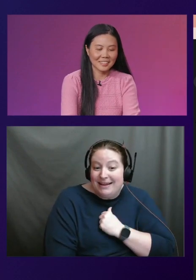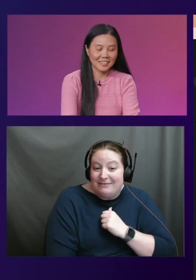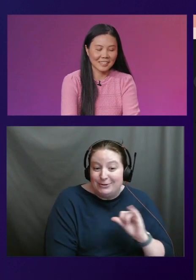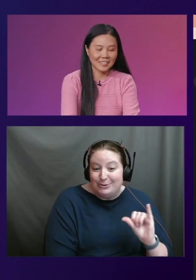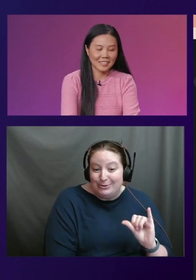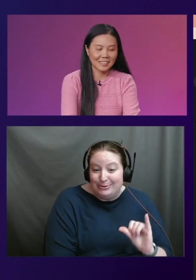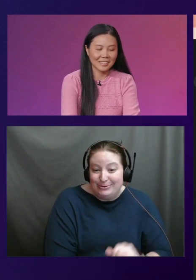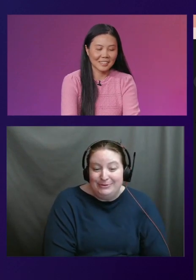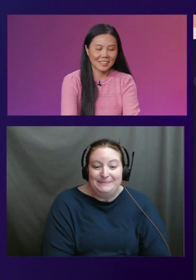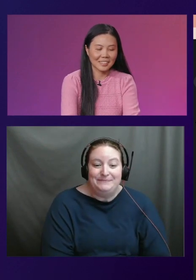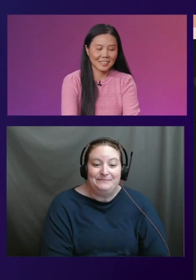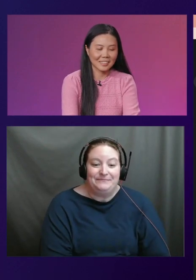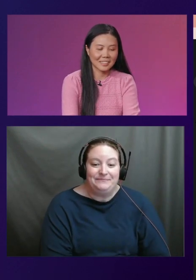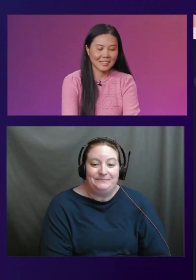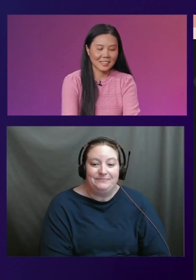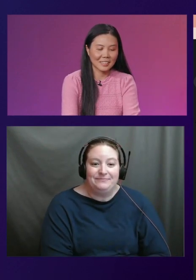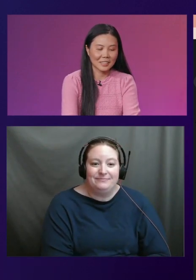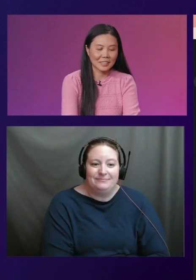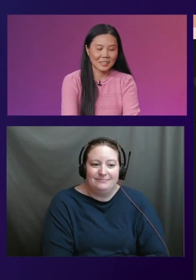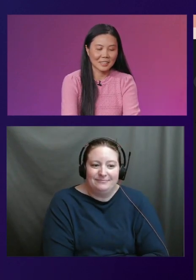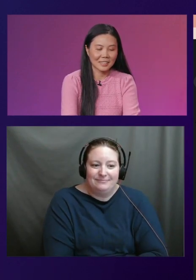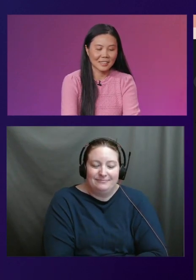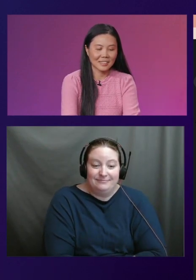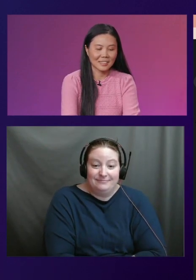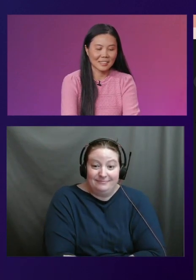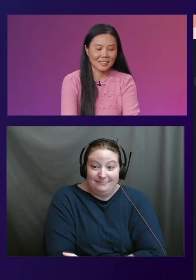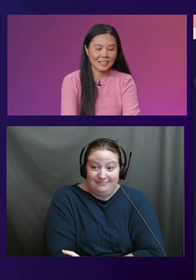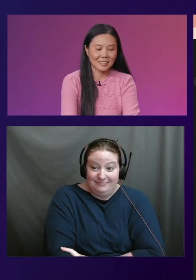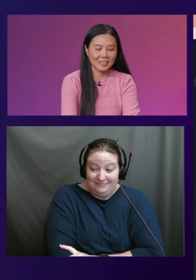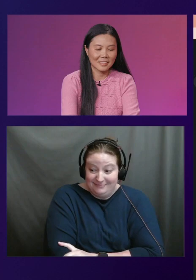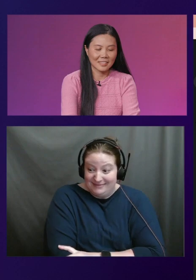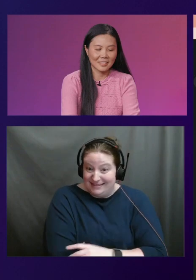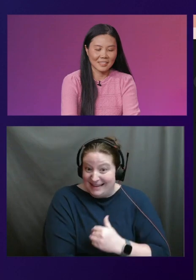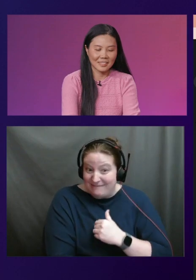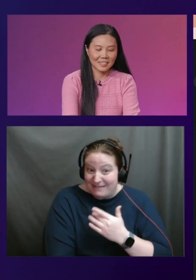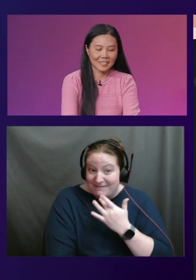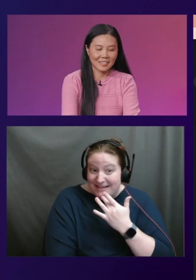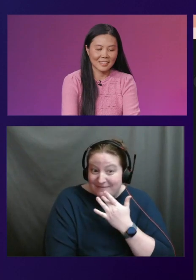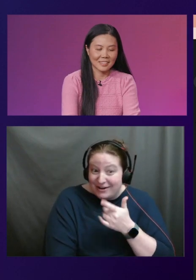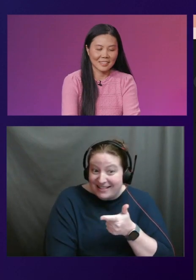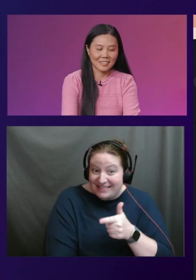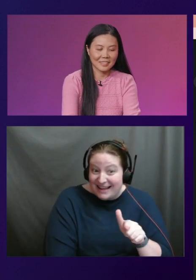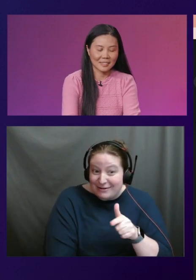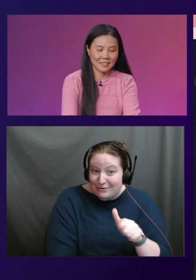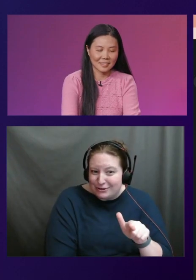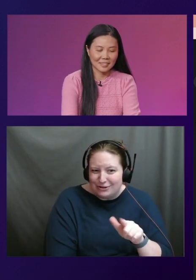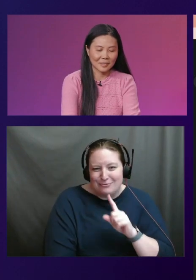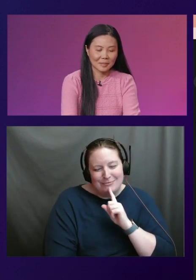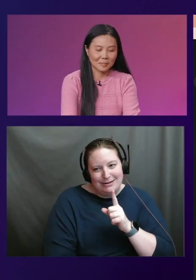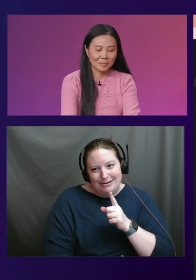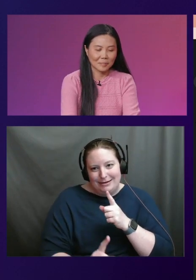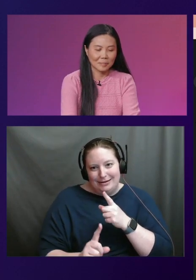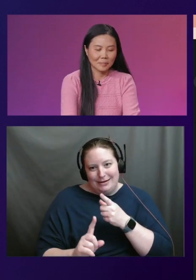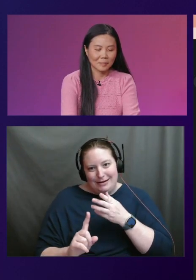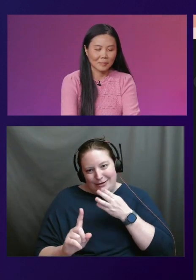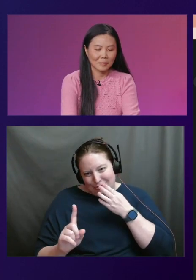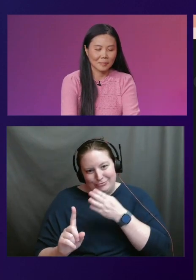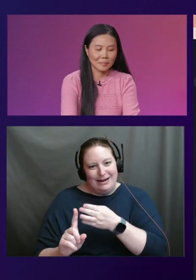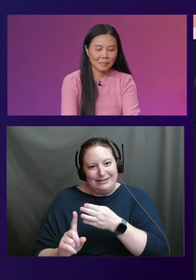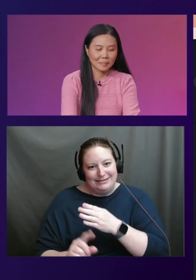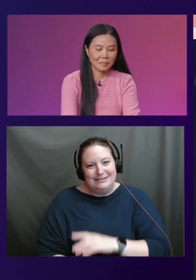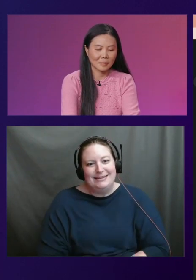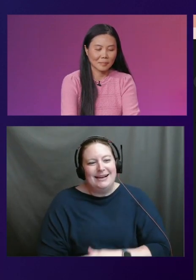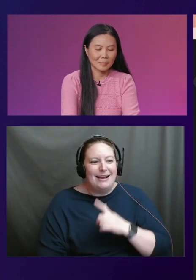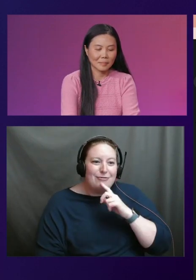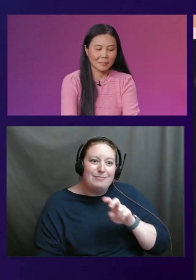Do you have a favorite language? That's such a pointed question to ask. You don't have to answer that. I would be Python. That's what I got started off Okay.